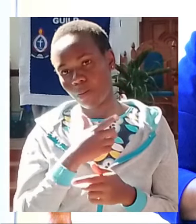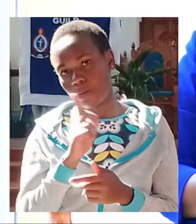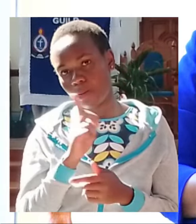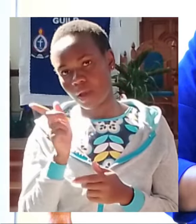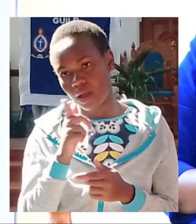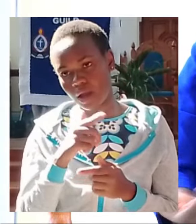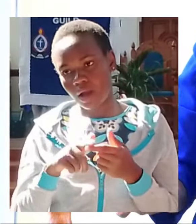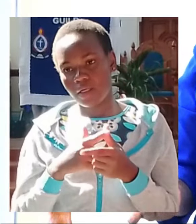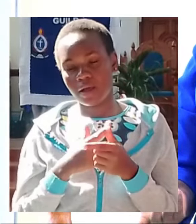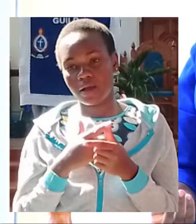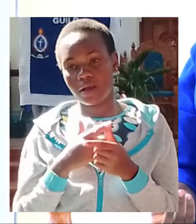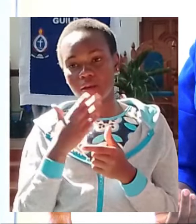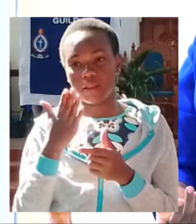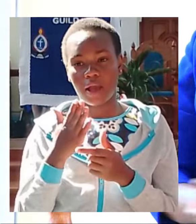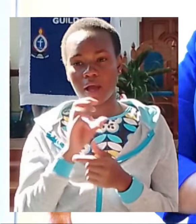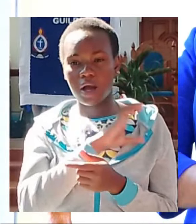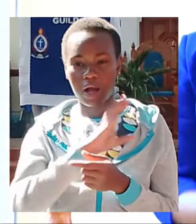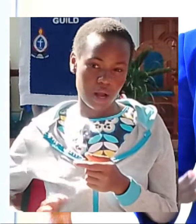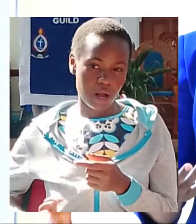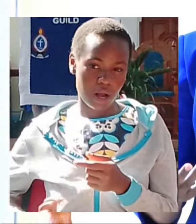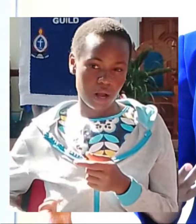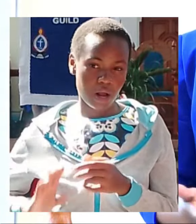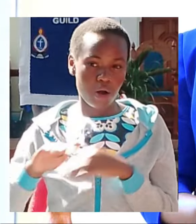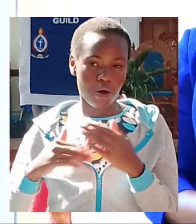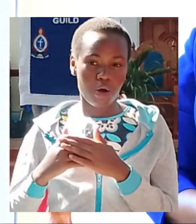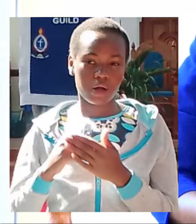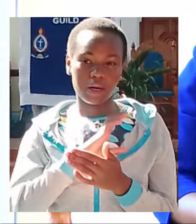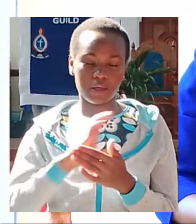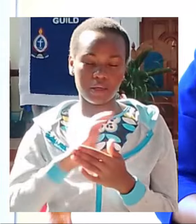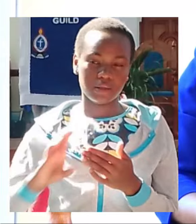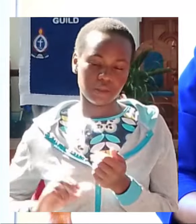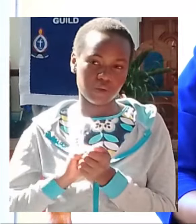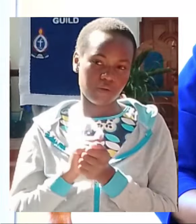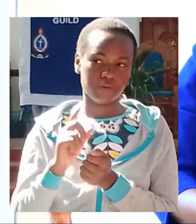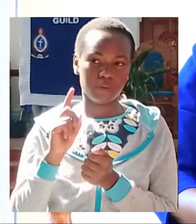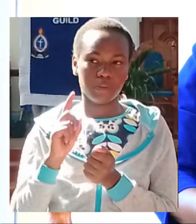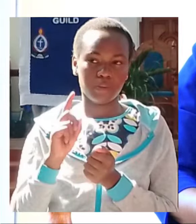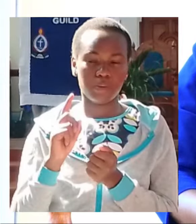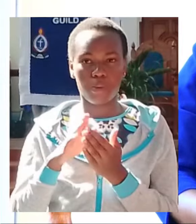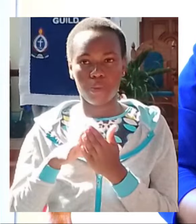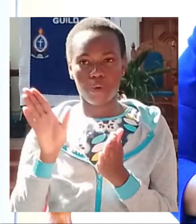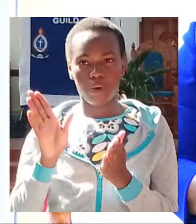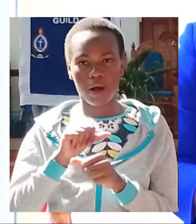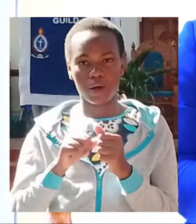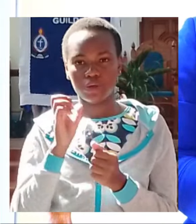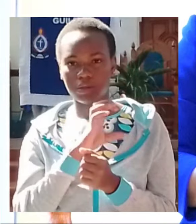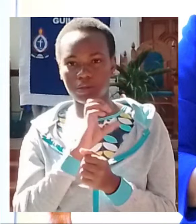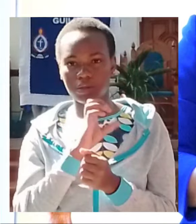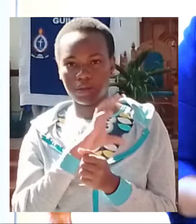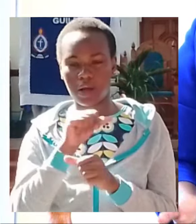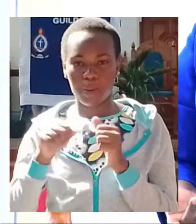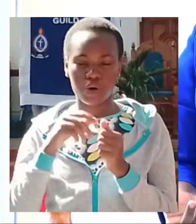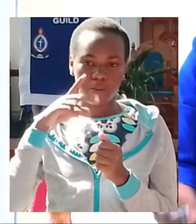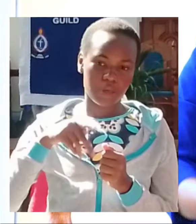Kama ni kuchafua ukristiano, sisi wa Kristo ndo tunaichafua zaidi. Kama ni kupiga kelele kuhusu